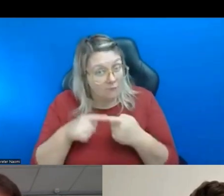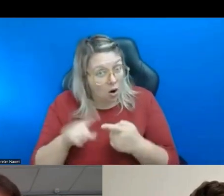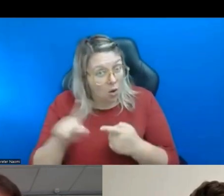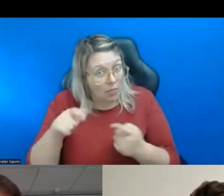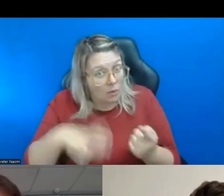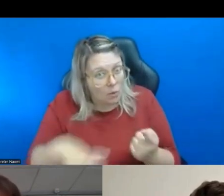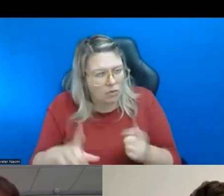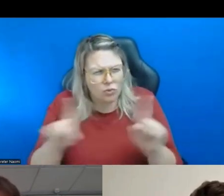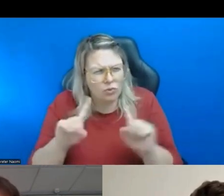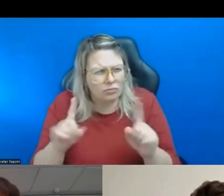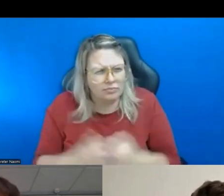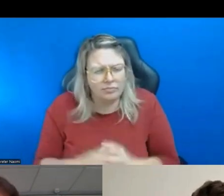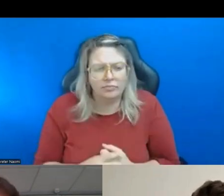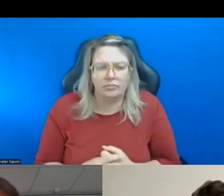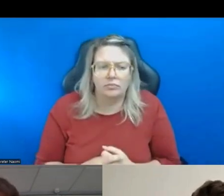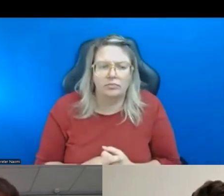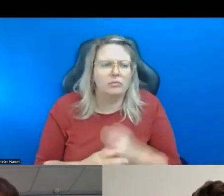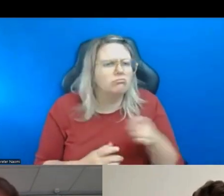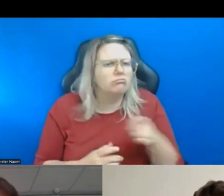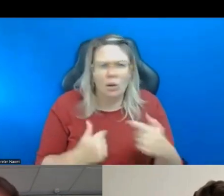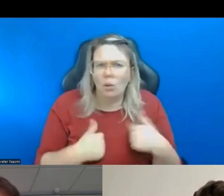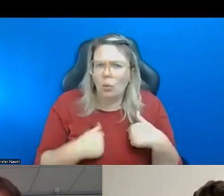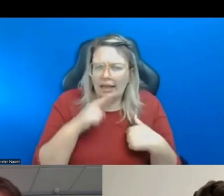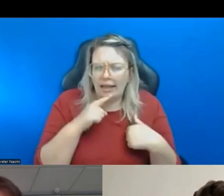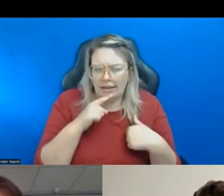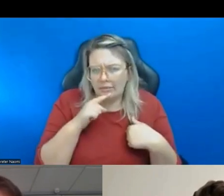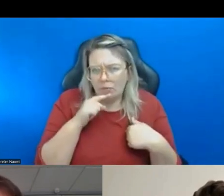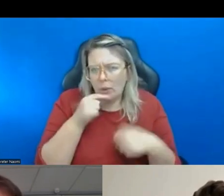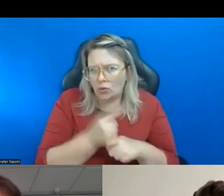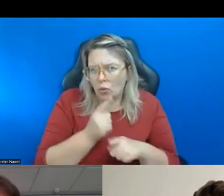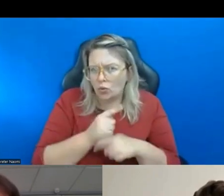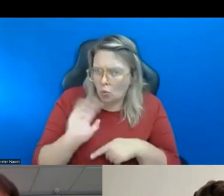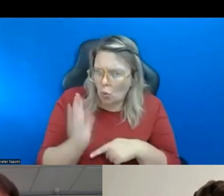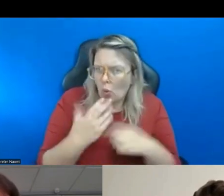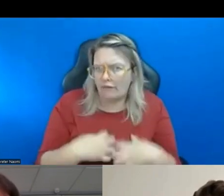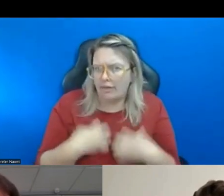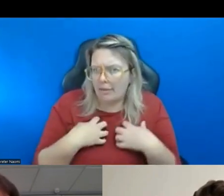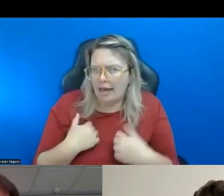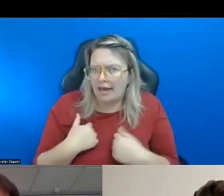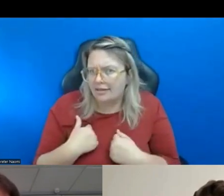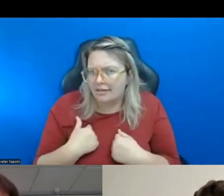So we will talk to all the mayors. We are talking to all the mayors at the moment. And